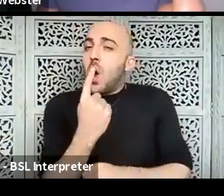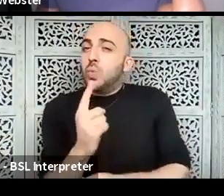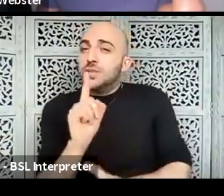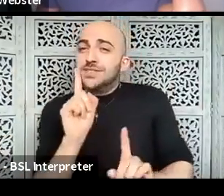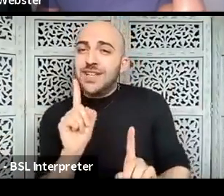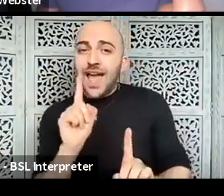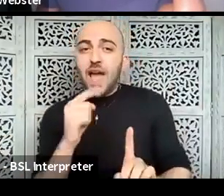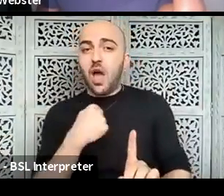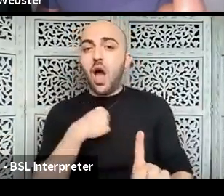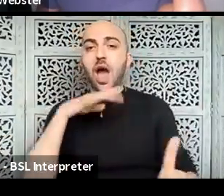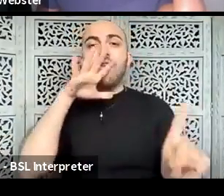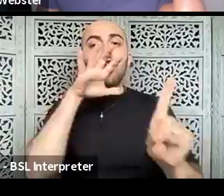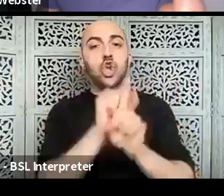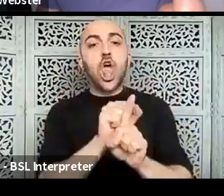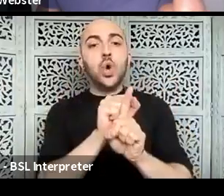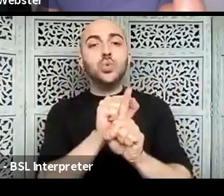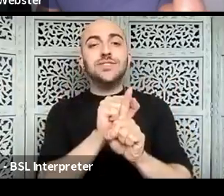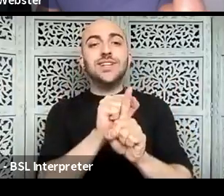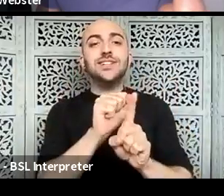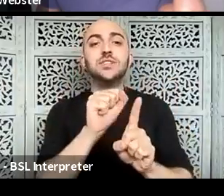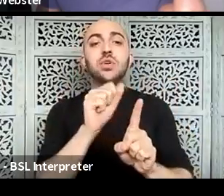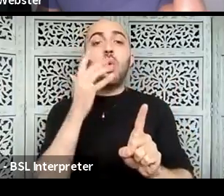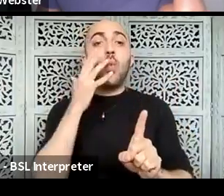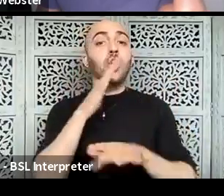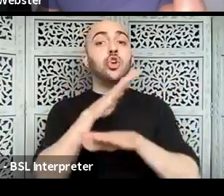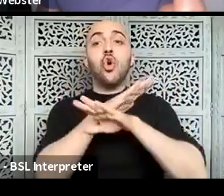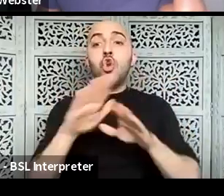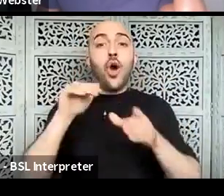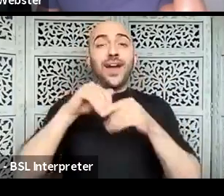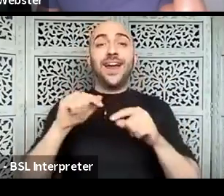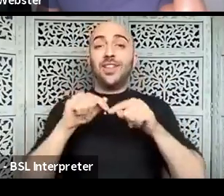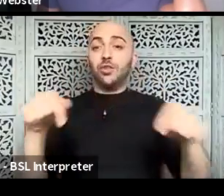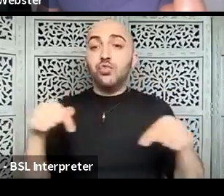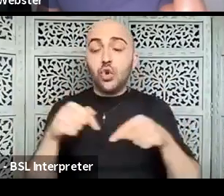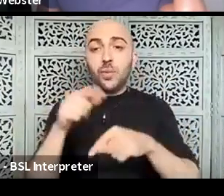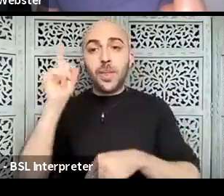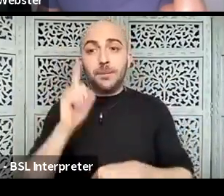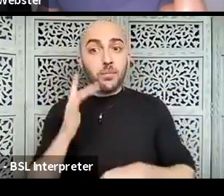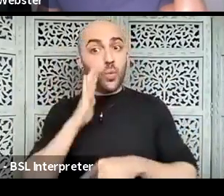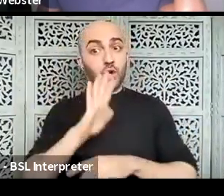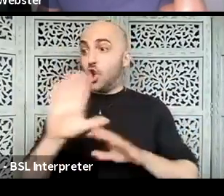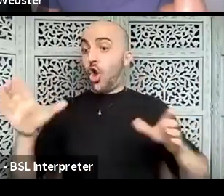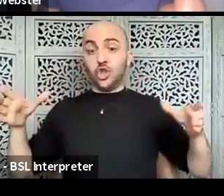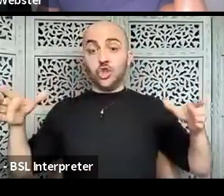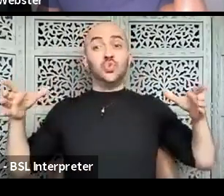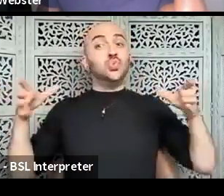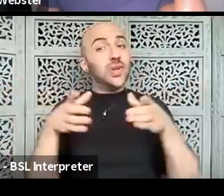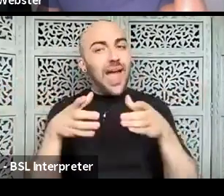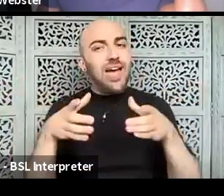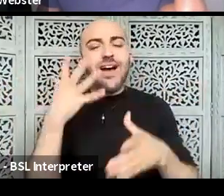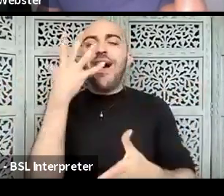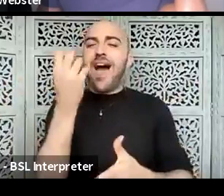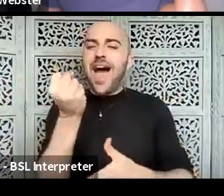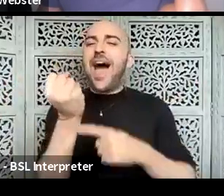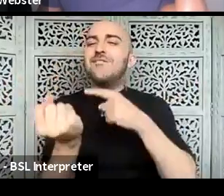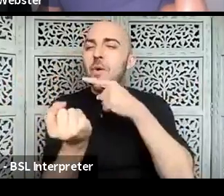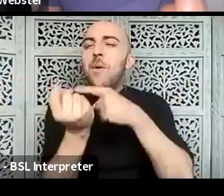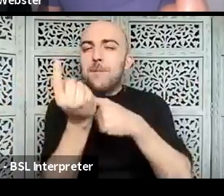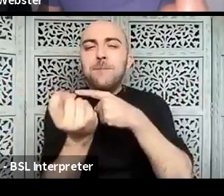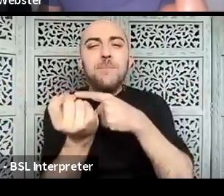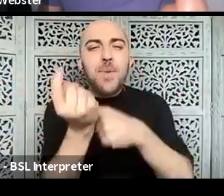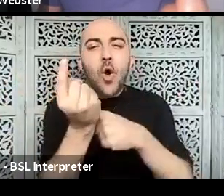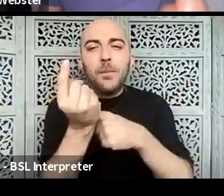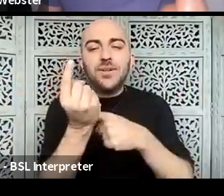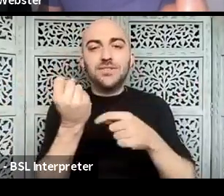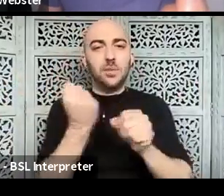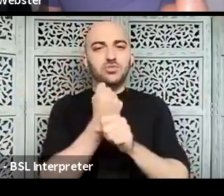I really noticed that, that when you're not in the room with people, when you're not all there together, I think there are moments, key moments along a production